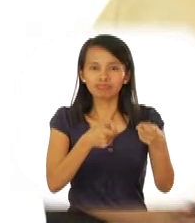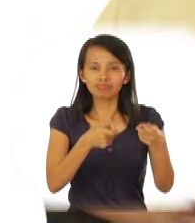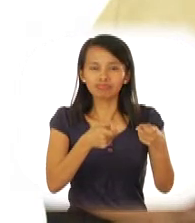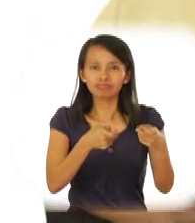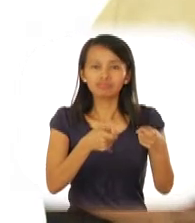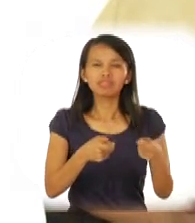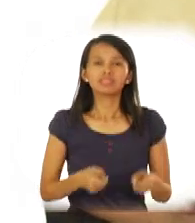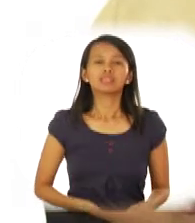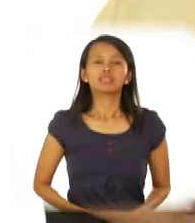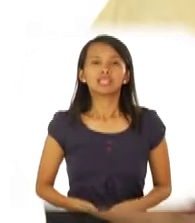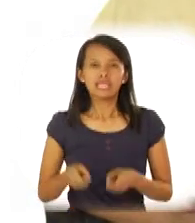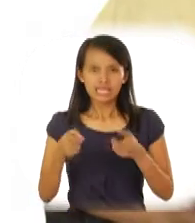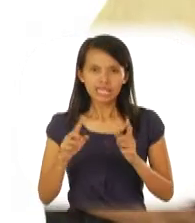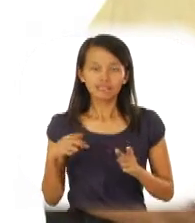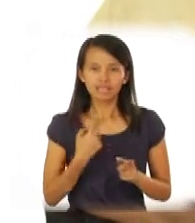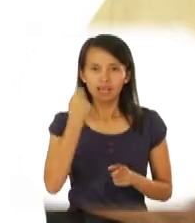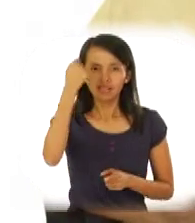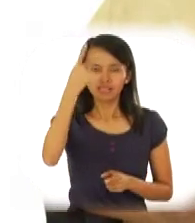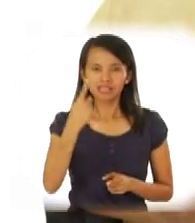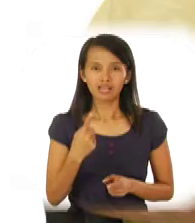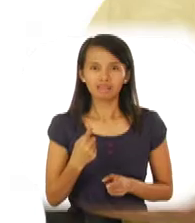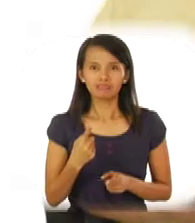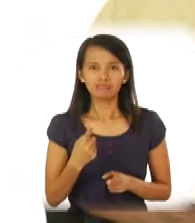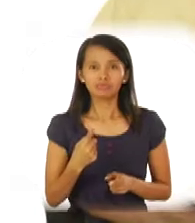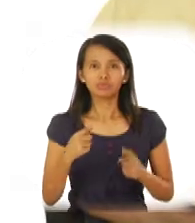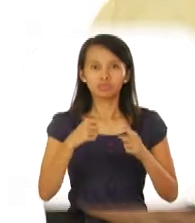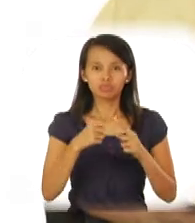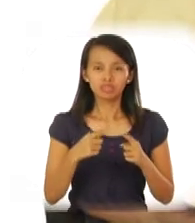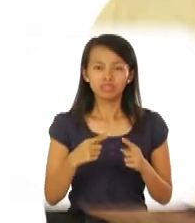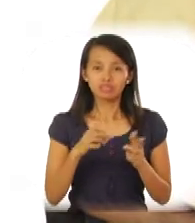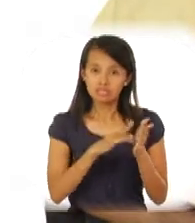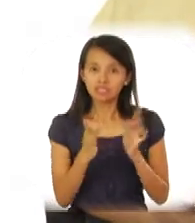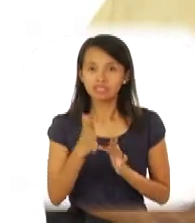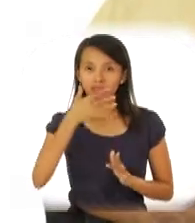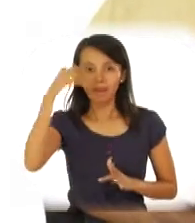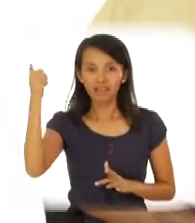gift. Let that lead us to understand Jesus